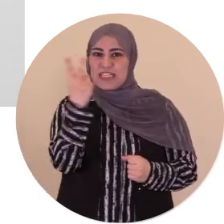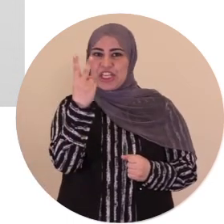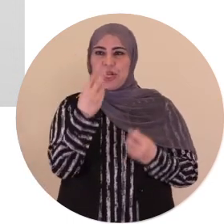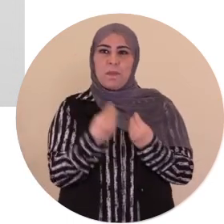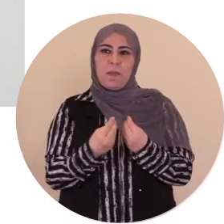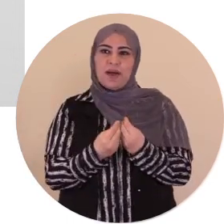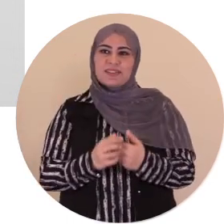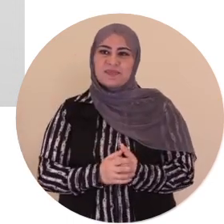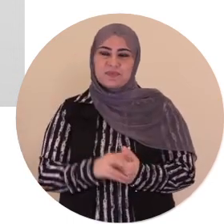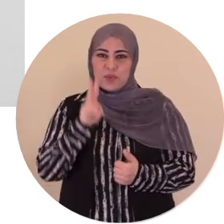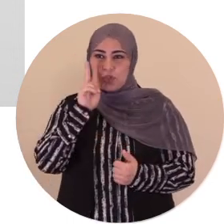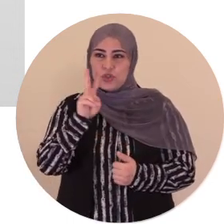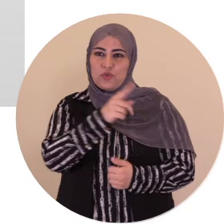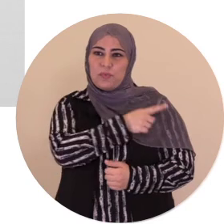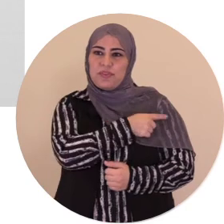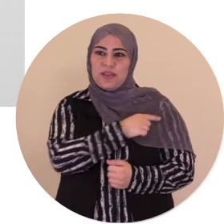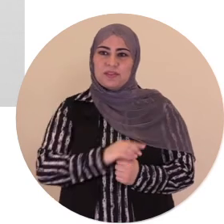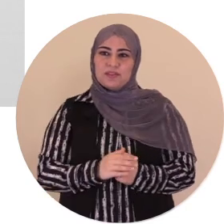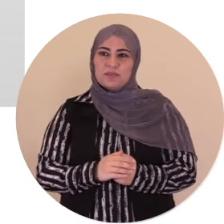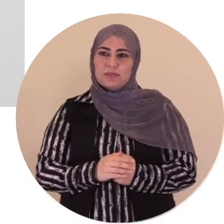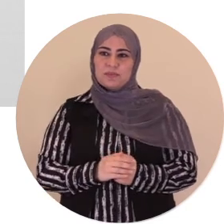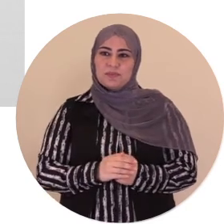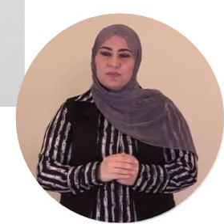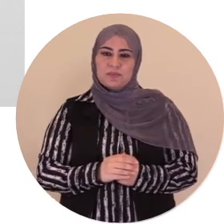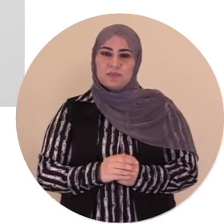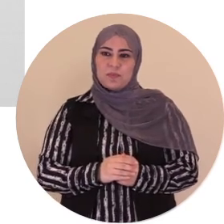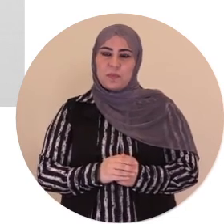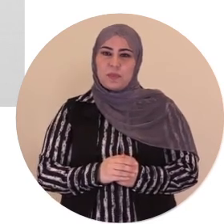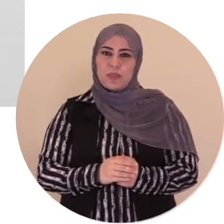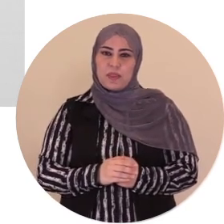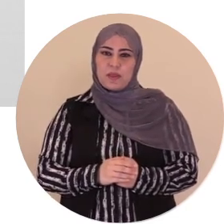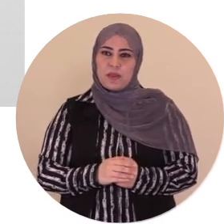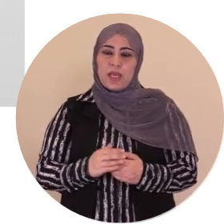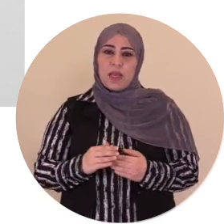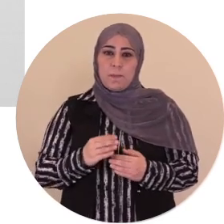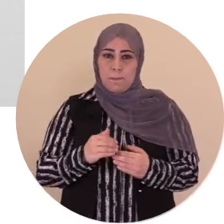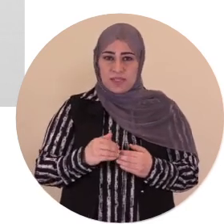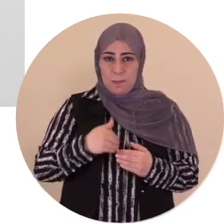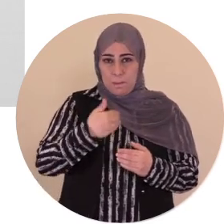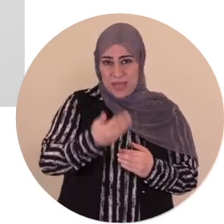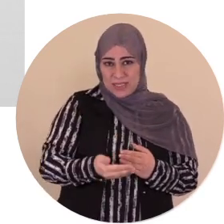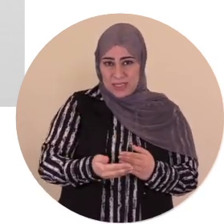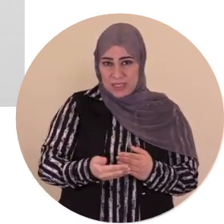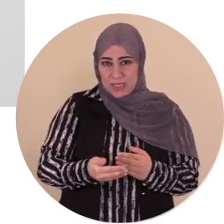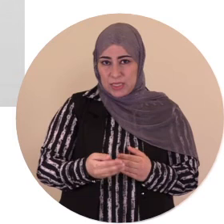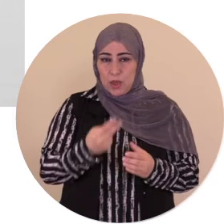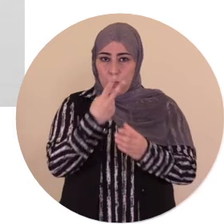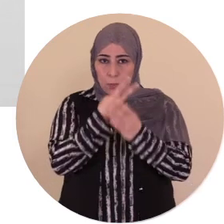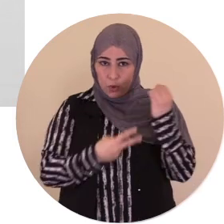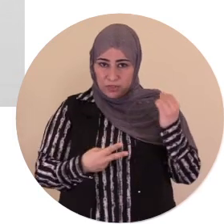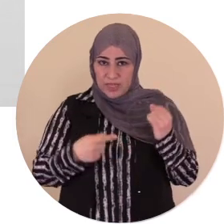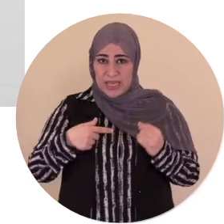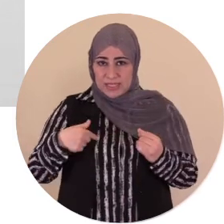other. So when we use both and, we're talking about two things, one and the other. So basically, if you decide to have